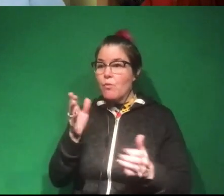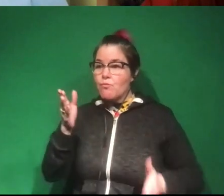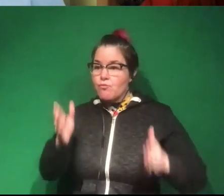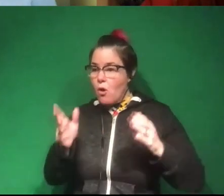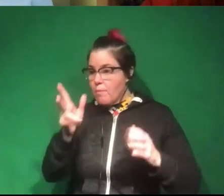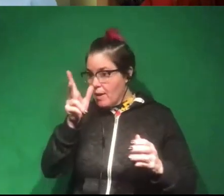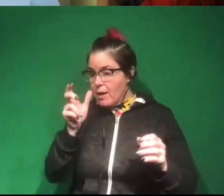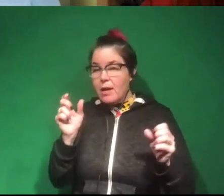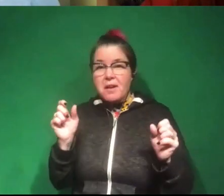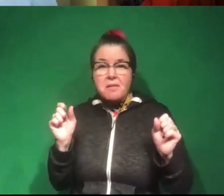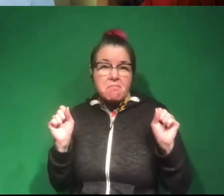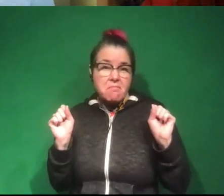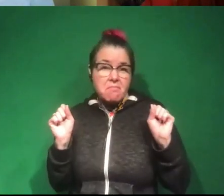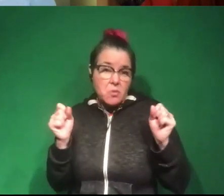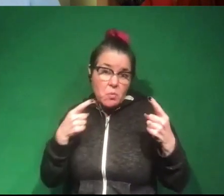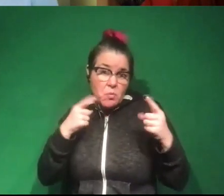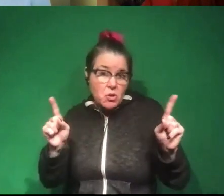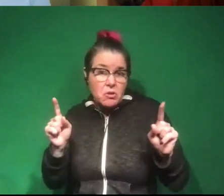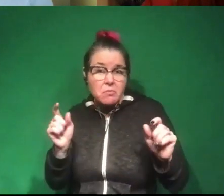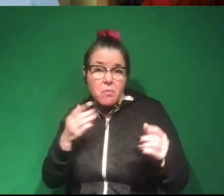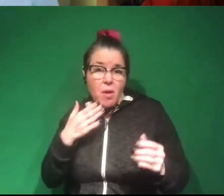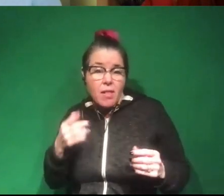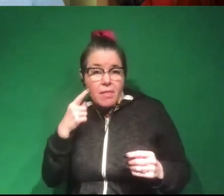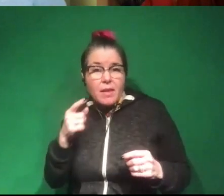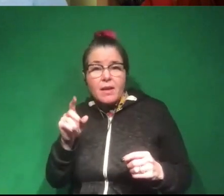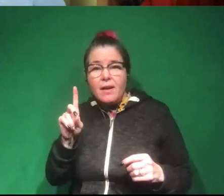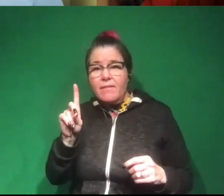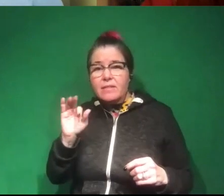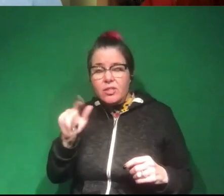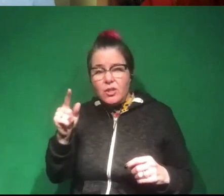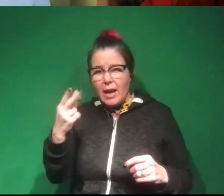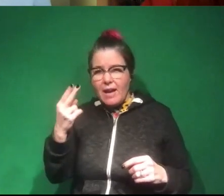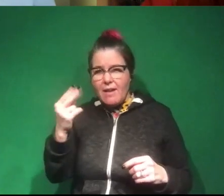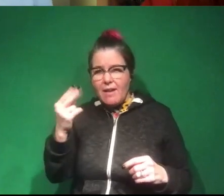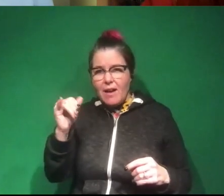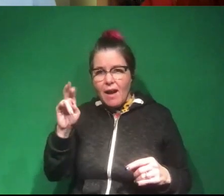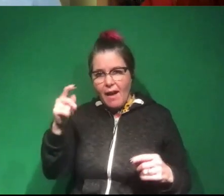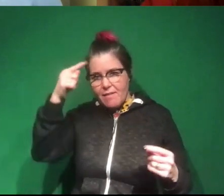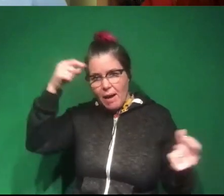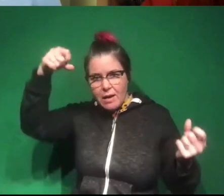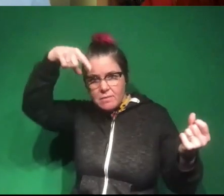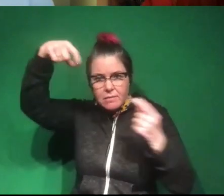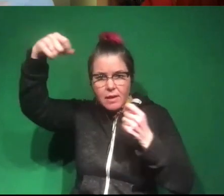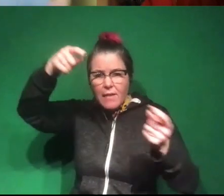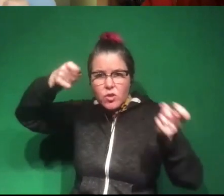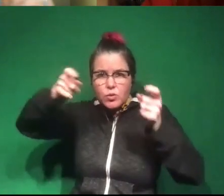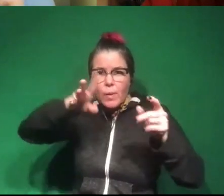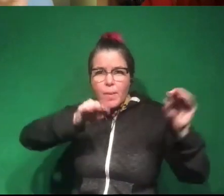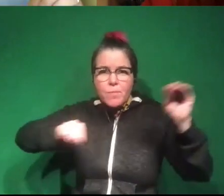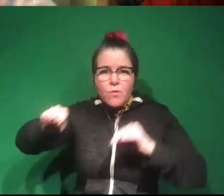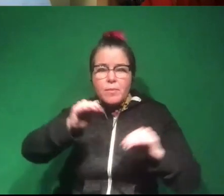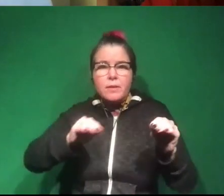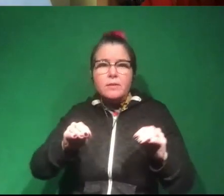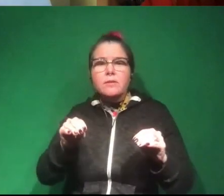be it would work pretty well. You kind of have this, digital hive mind controlling their individual movements. And if they all can kind of